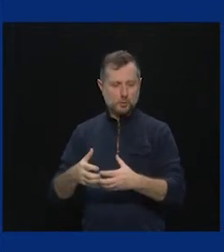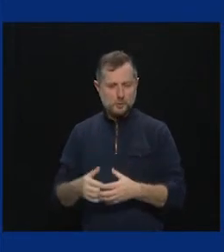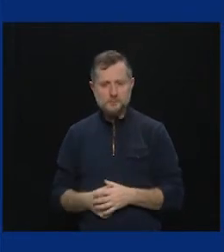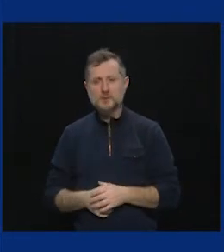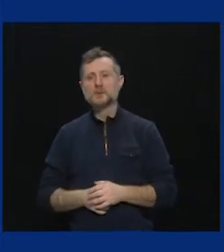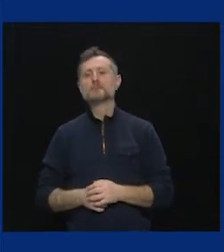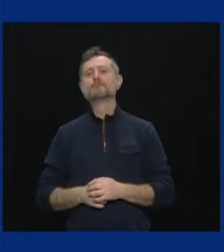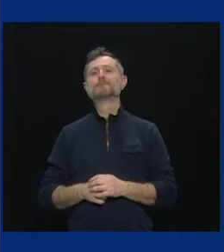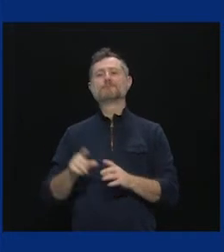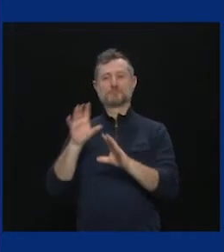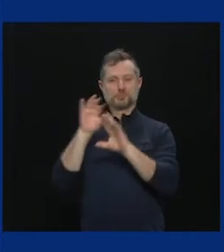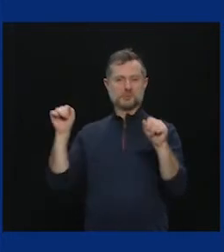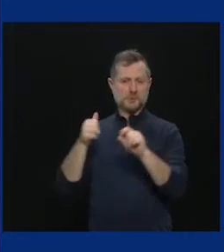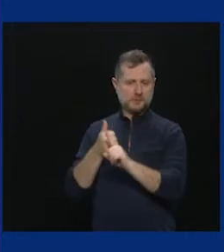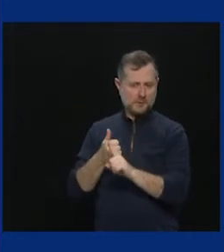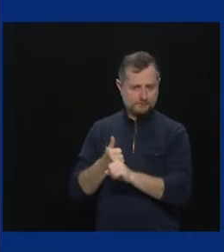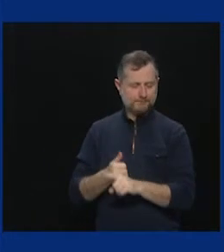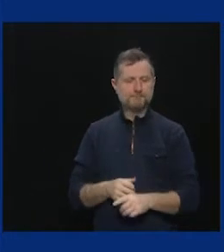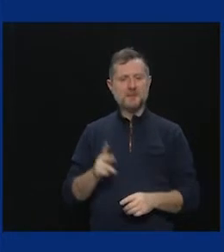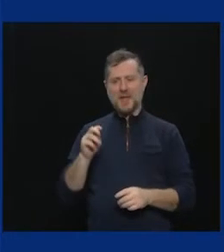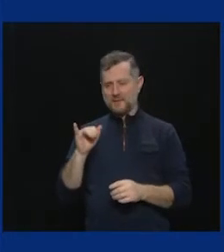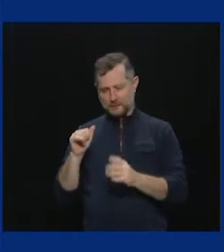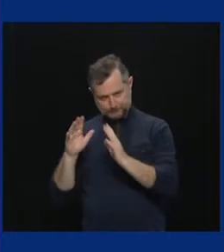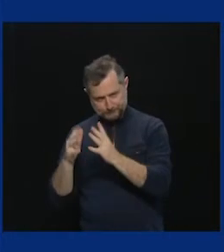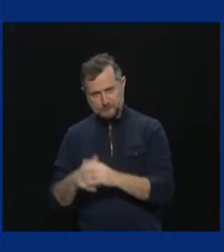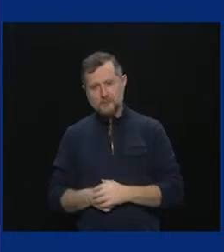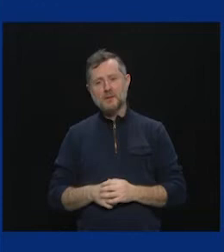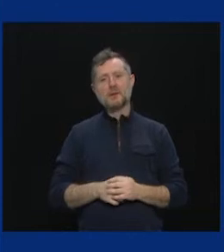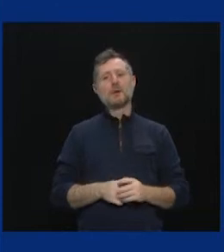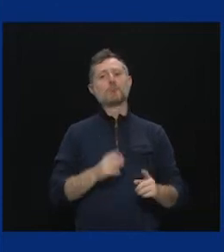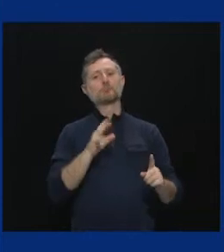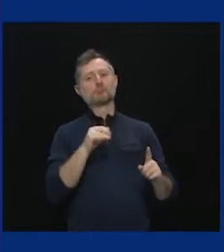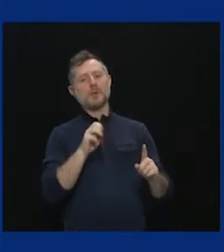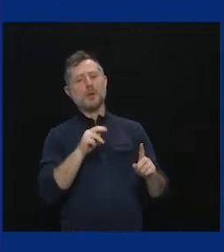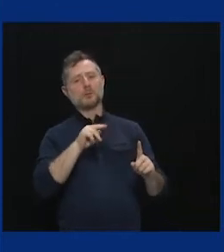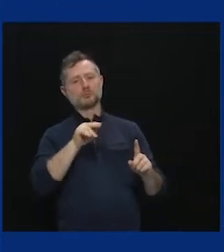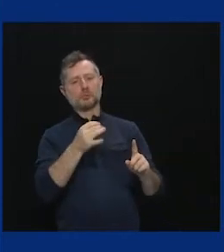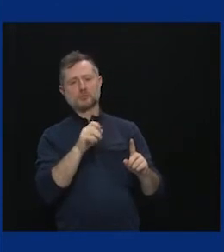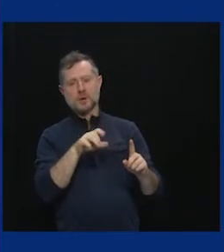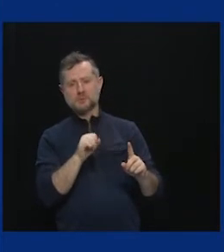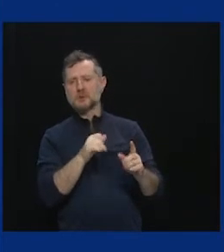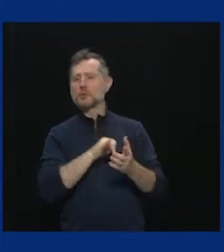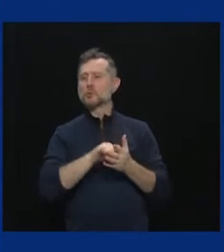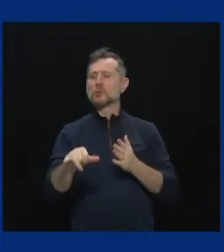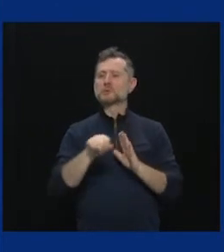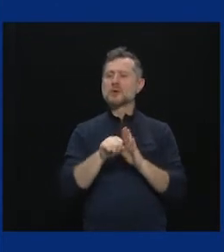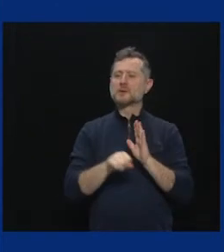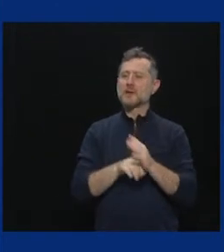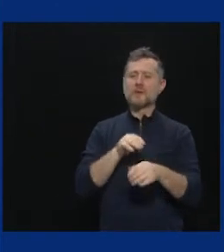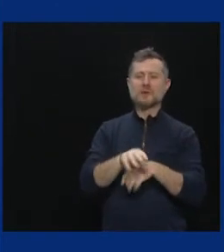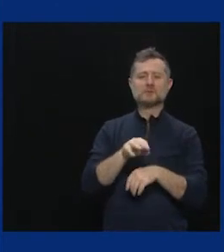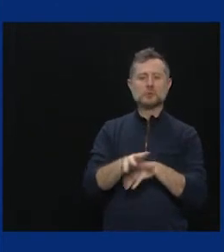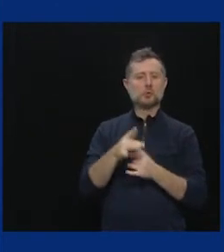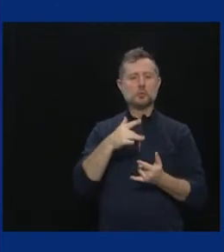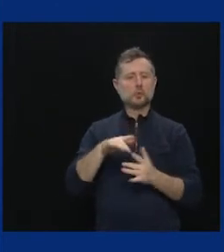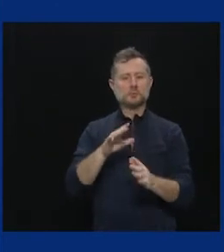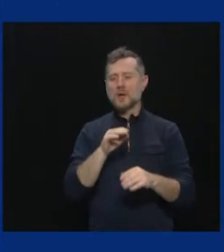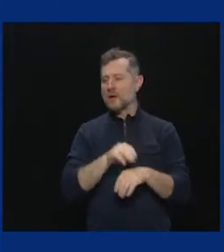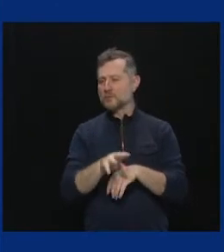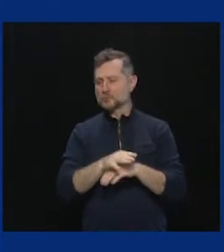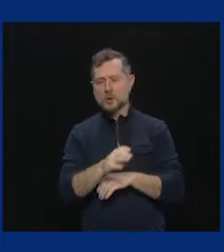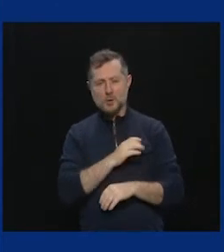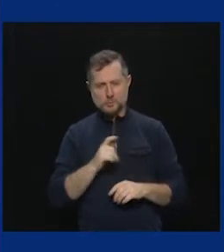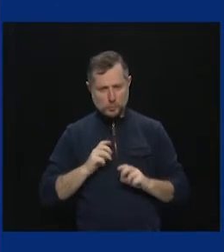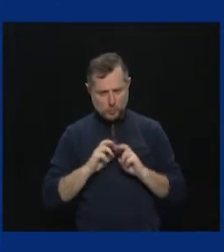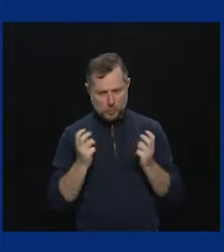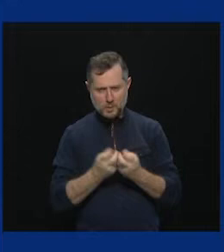Kenya. Christine Nichols, the president of New York State Tourism Advisory Council as well. And I know the elected officials are acknowledged, but I think we might have missed Linda